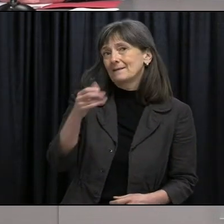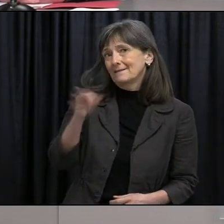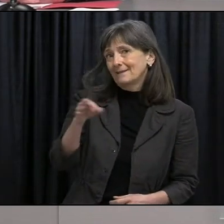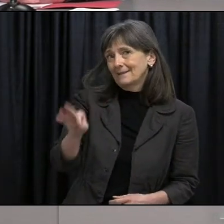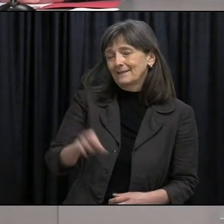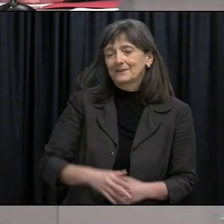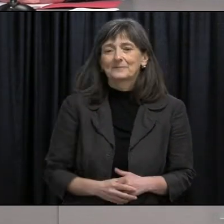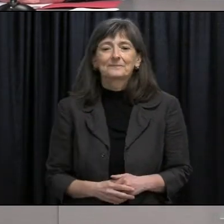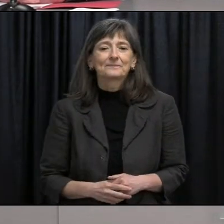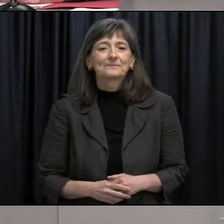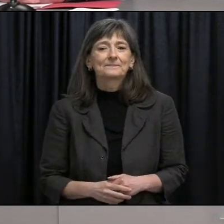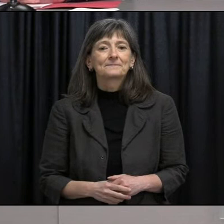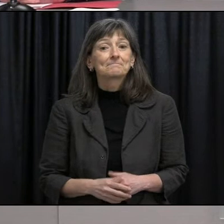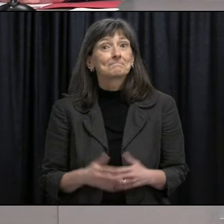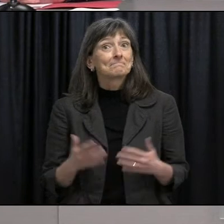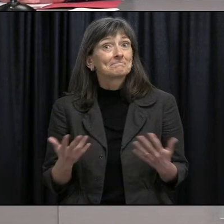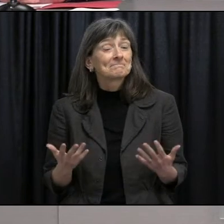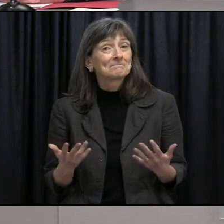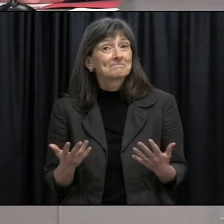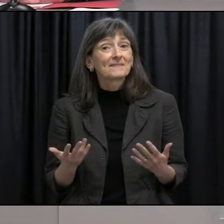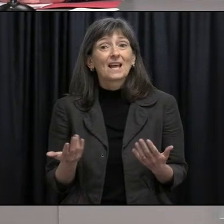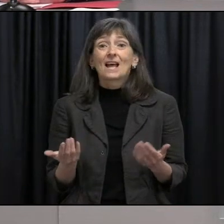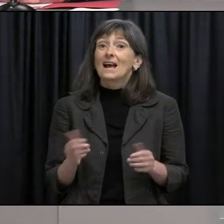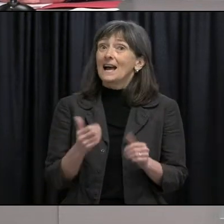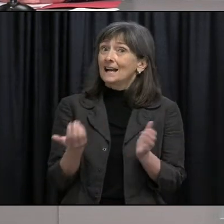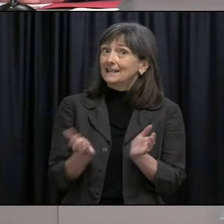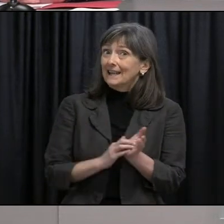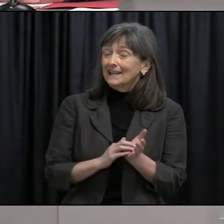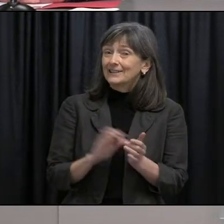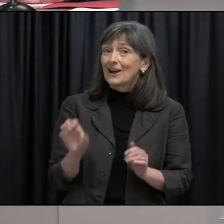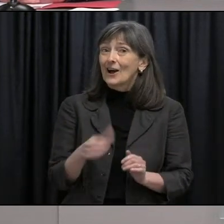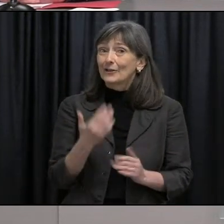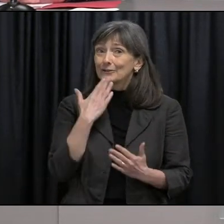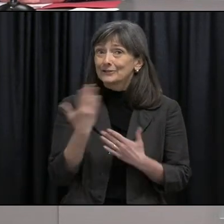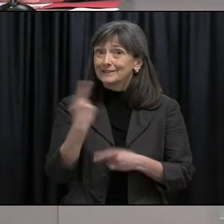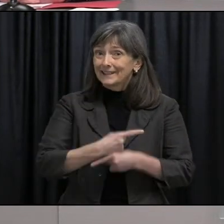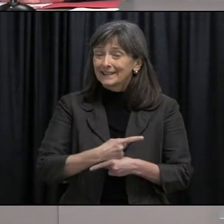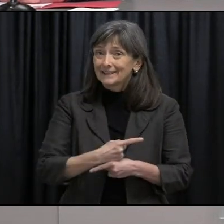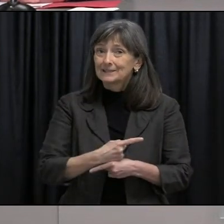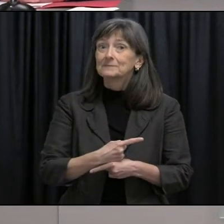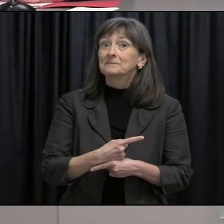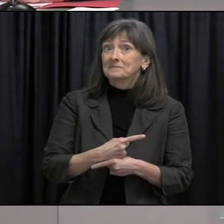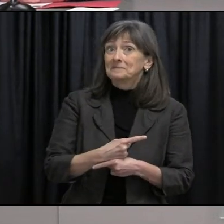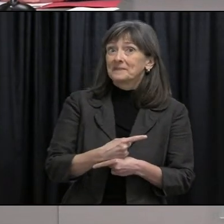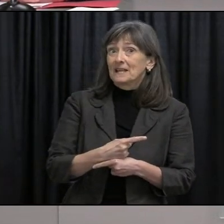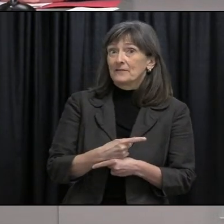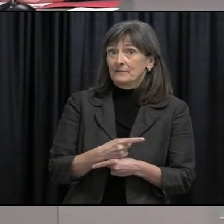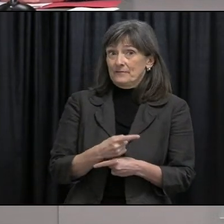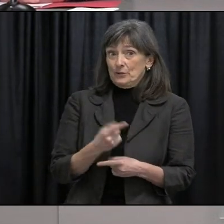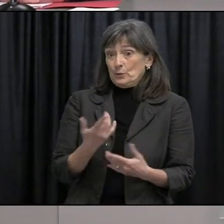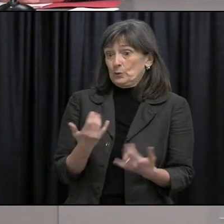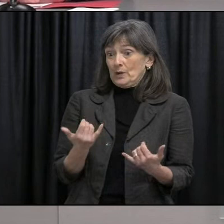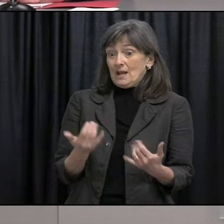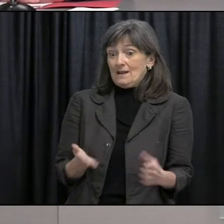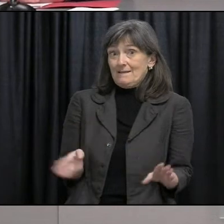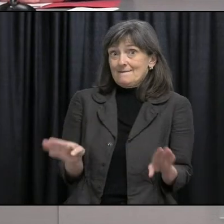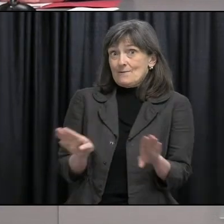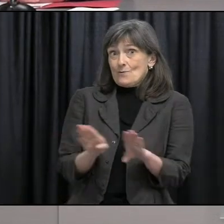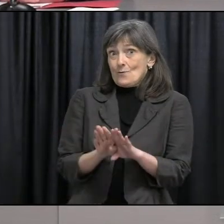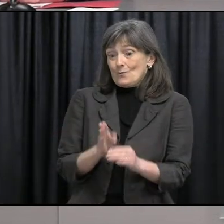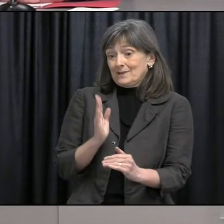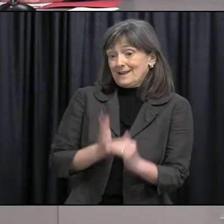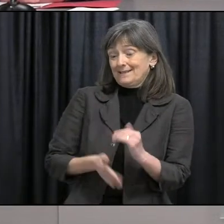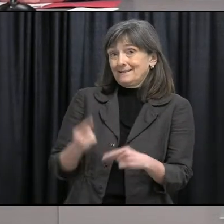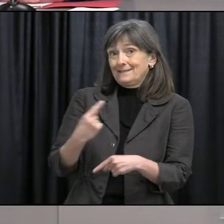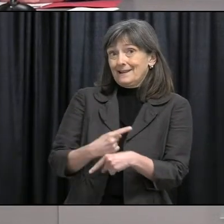19th. Well, we hit another major milestone today. Today, I'm told, by the end of the close of business today, we'll